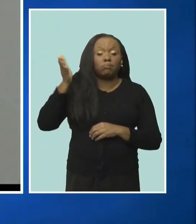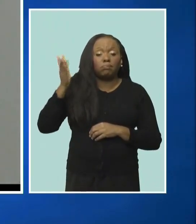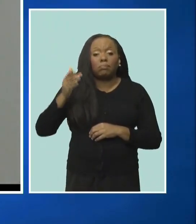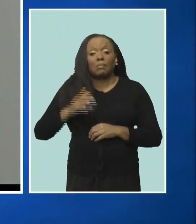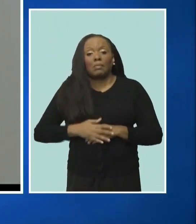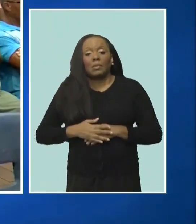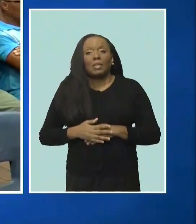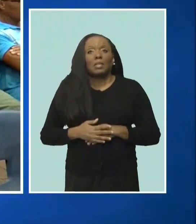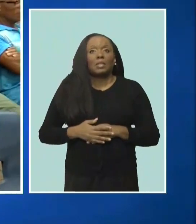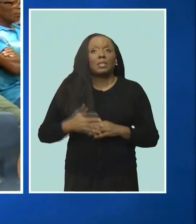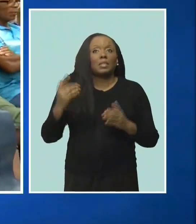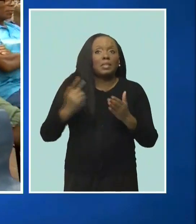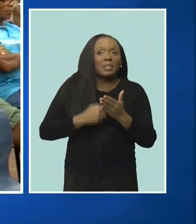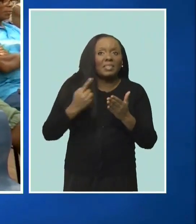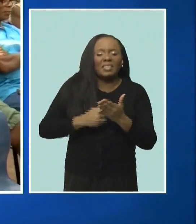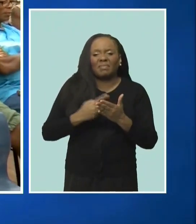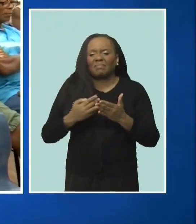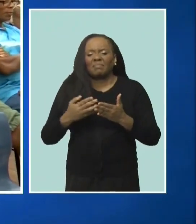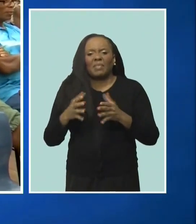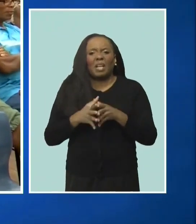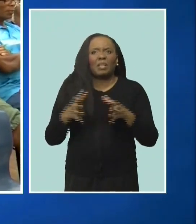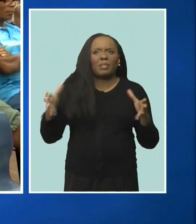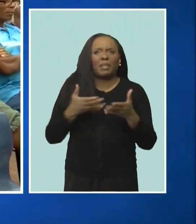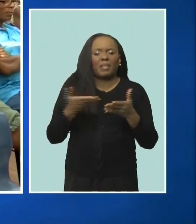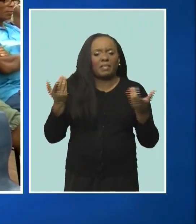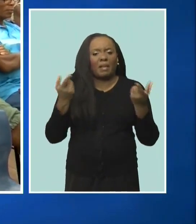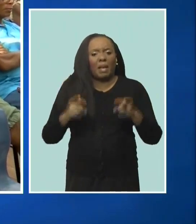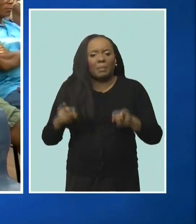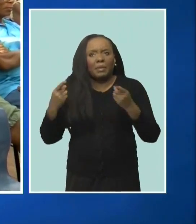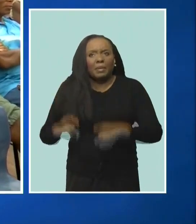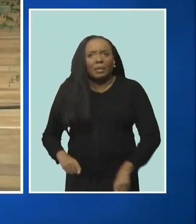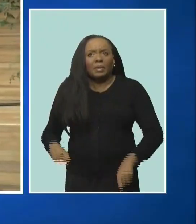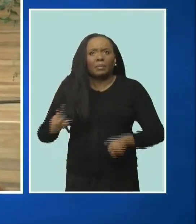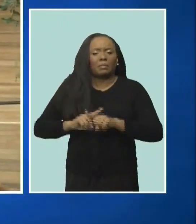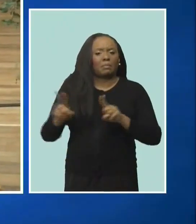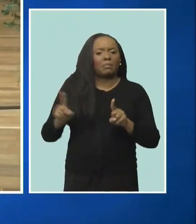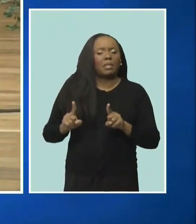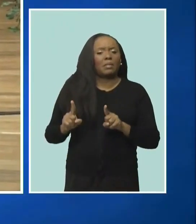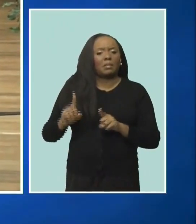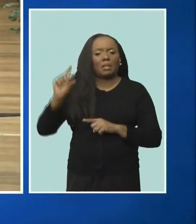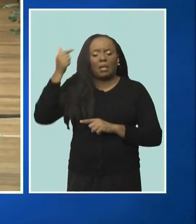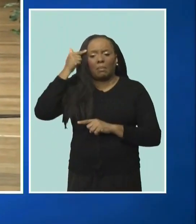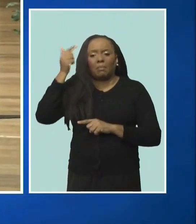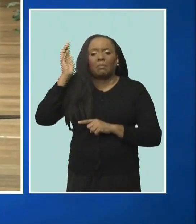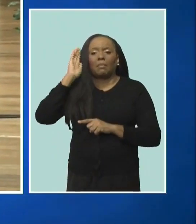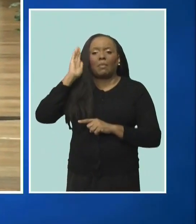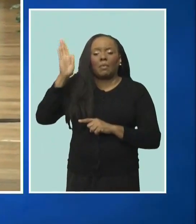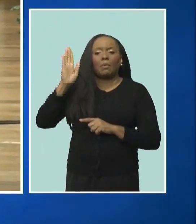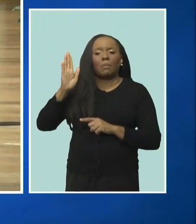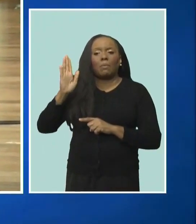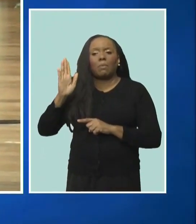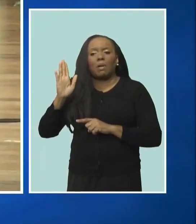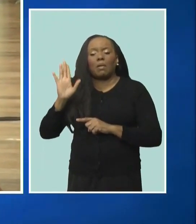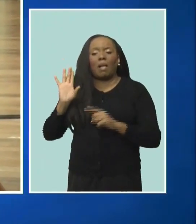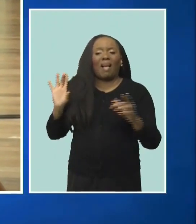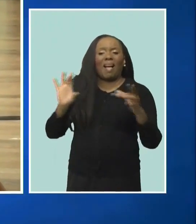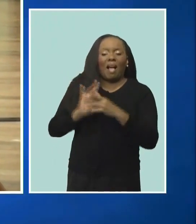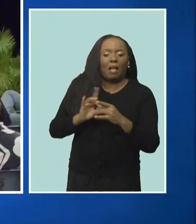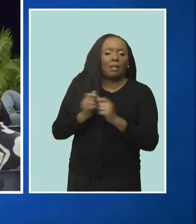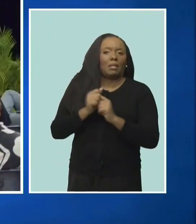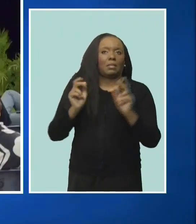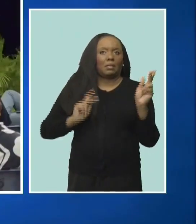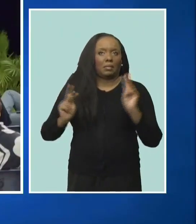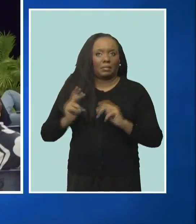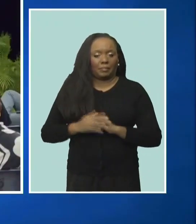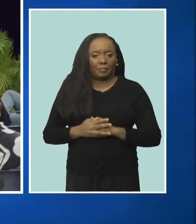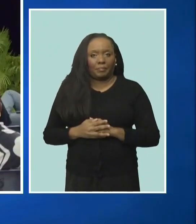in many instances things are being done and the government will meet residents halfway on a number of the ideas mentioned. The tone